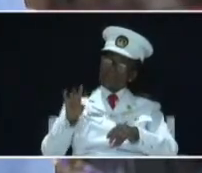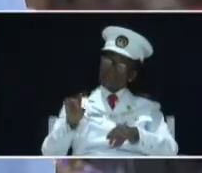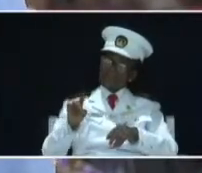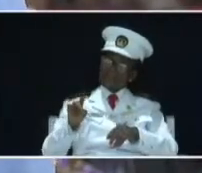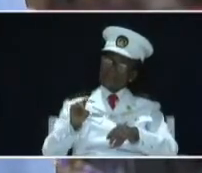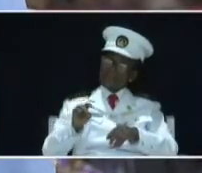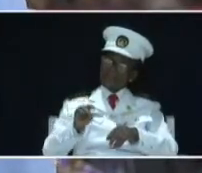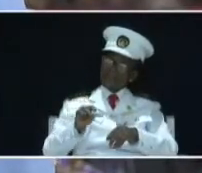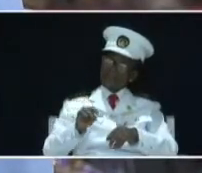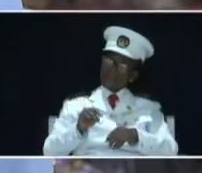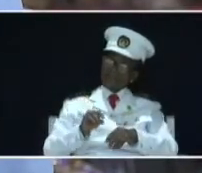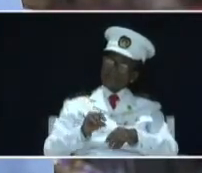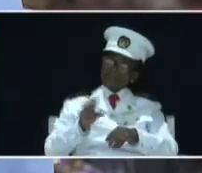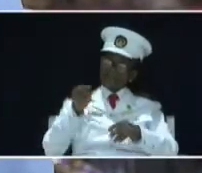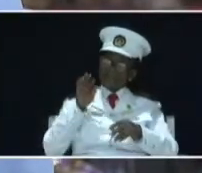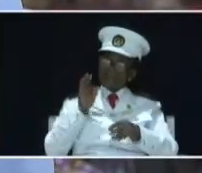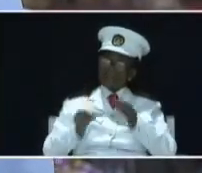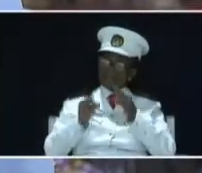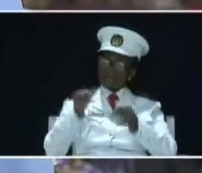if anybody turns back,